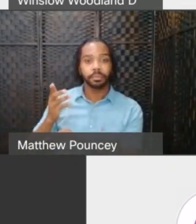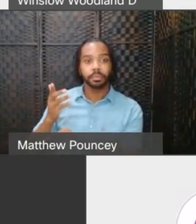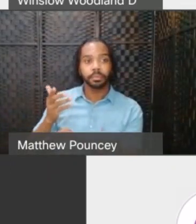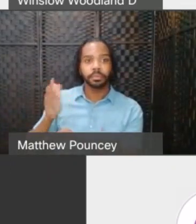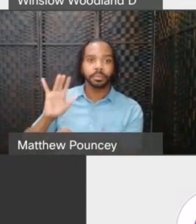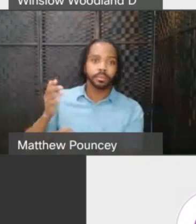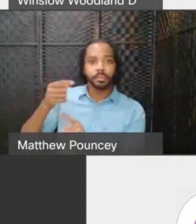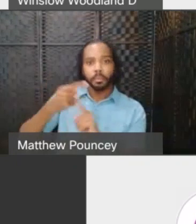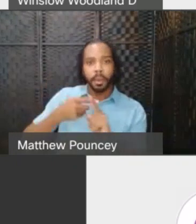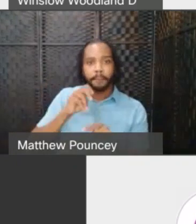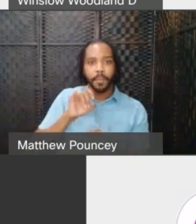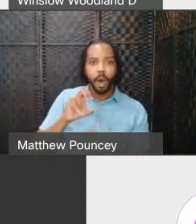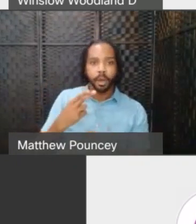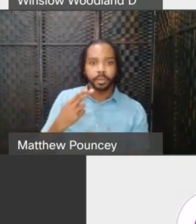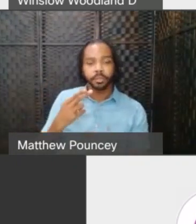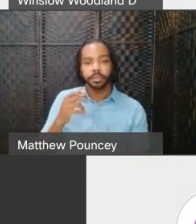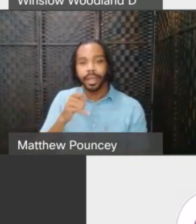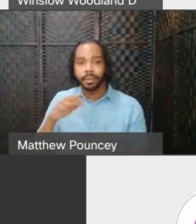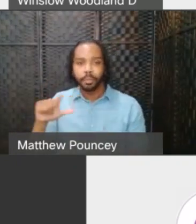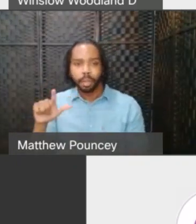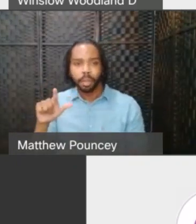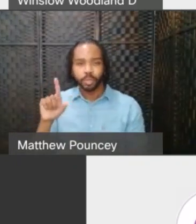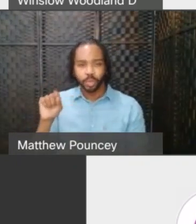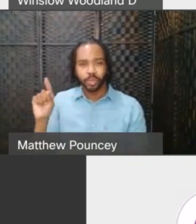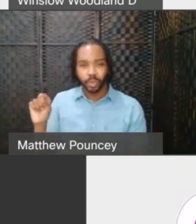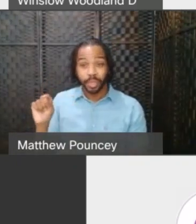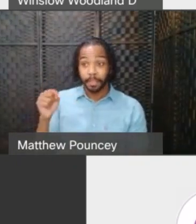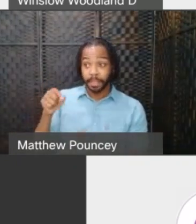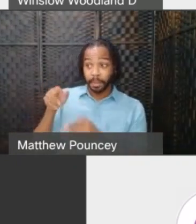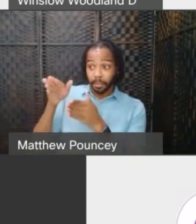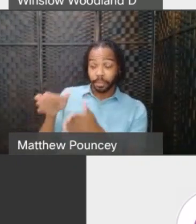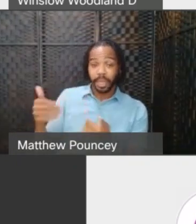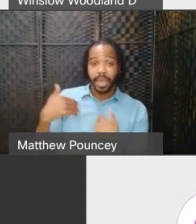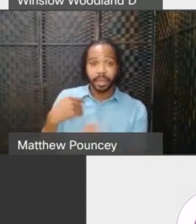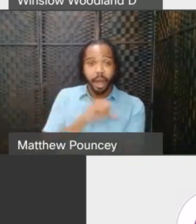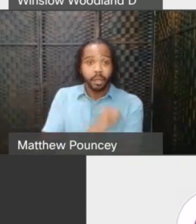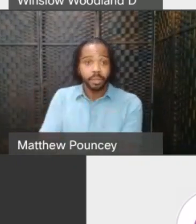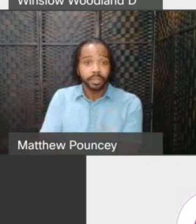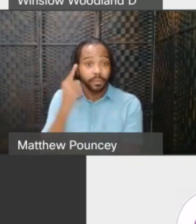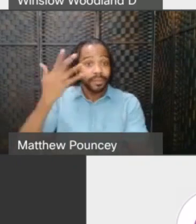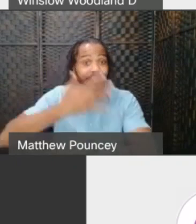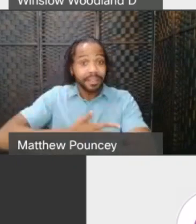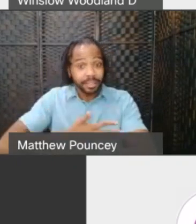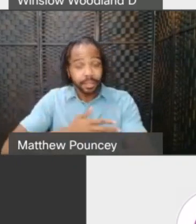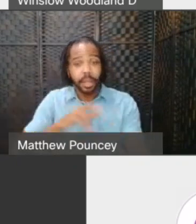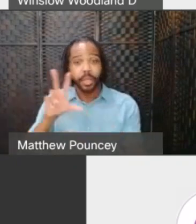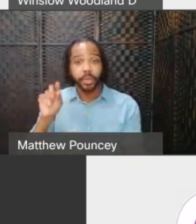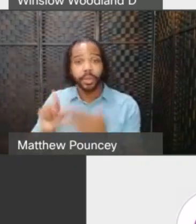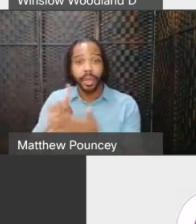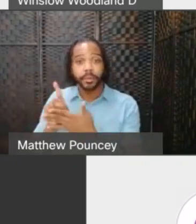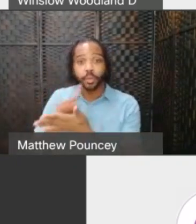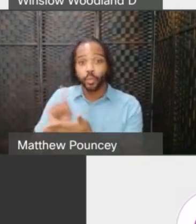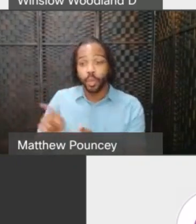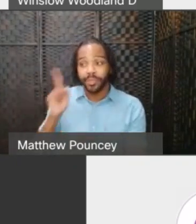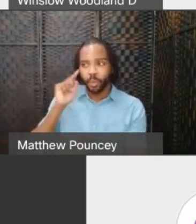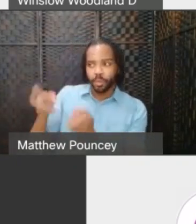March, April of 2020, had an authorization for 5 days, 30 hours a week of retainer payments with